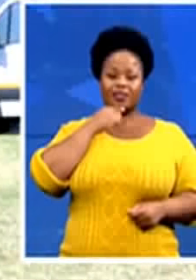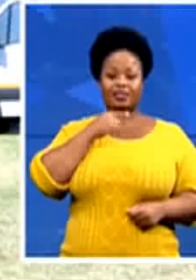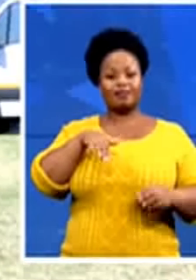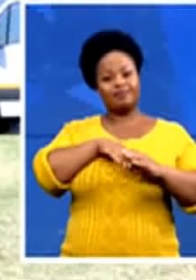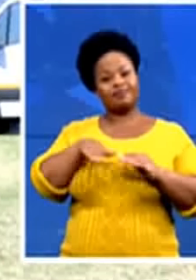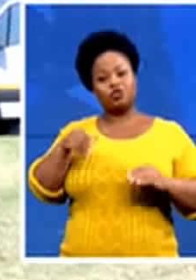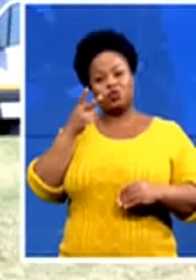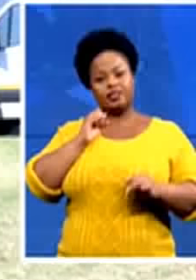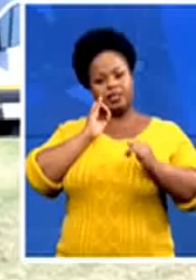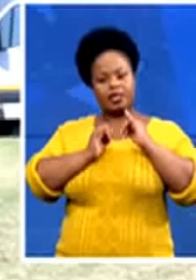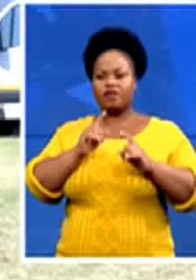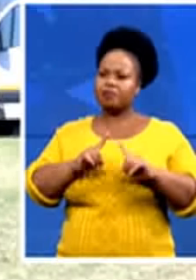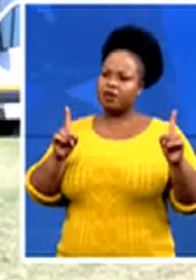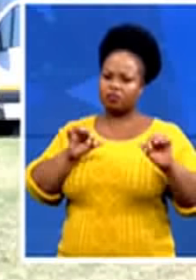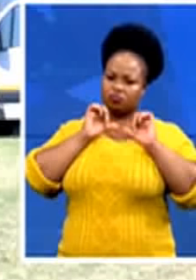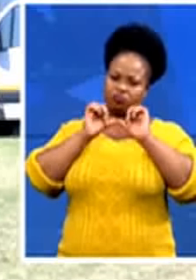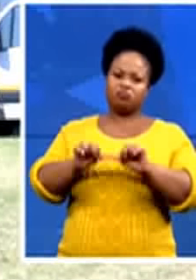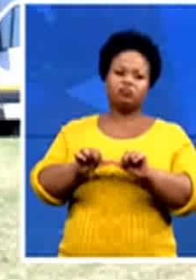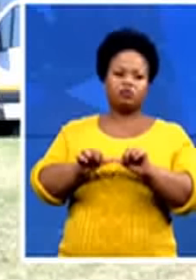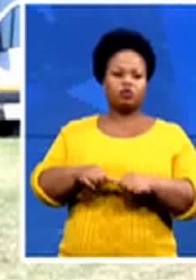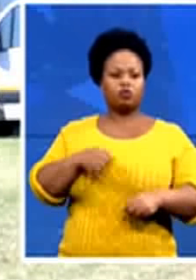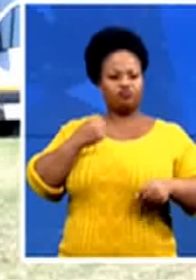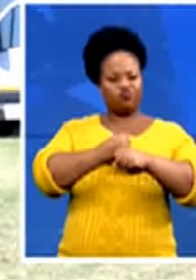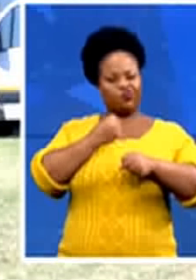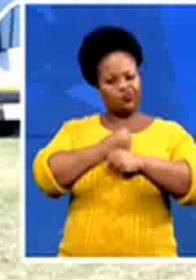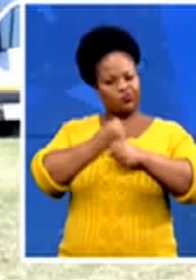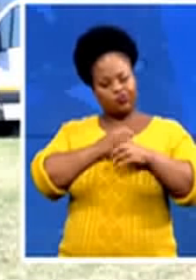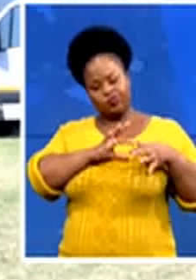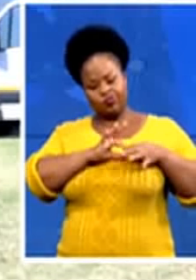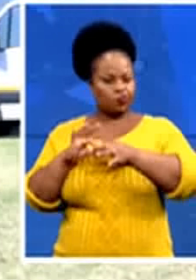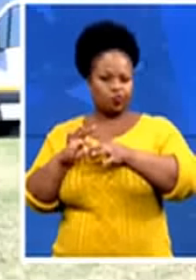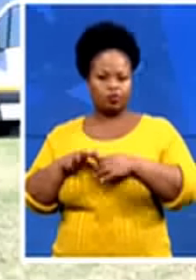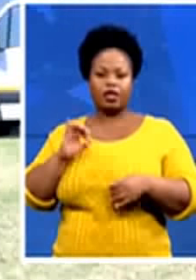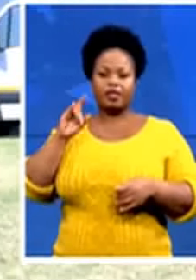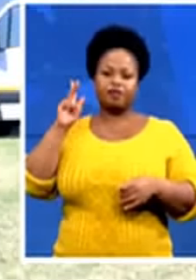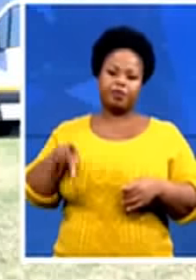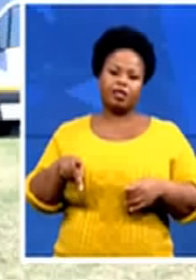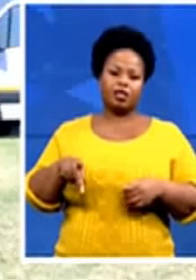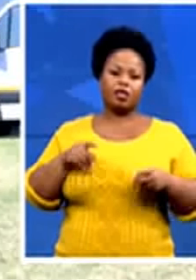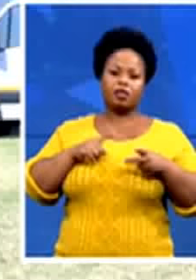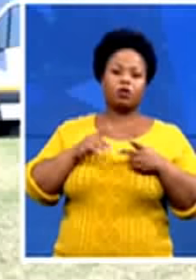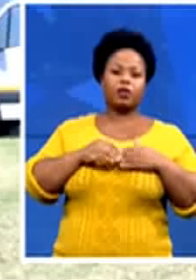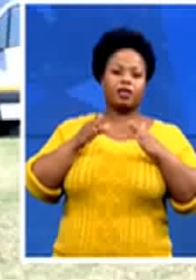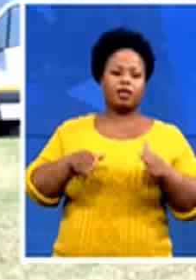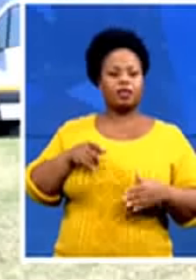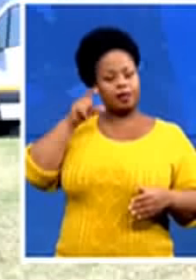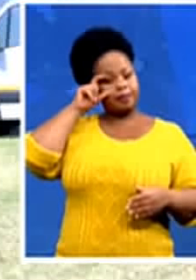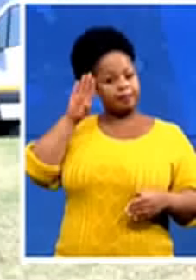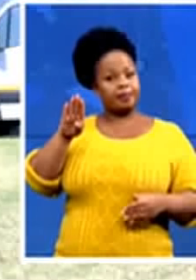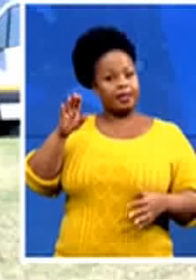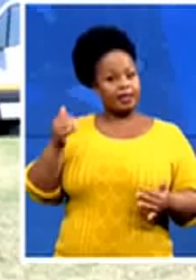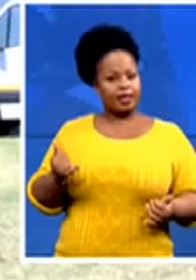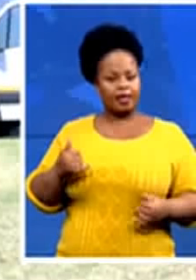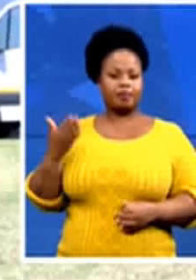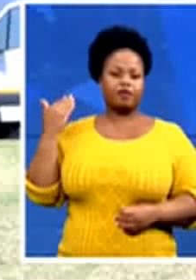to have cordial relations with the IFP and with the leader of, or the now former leader, the